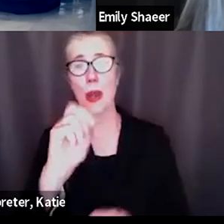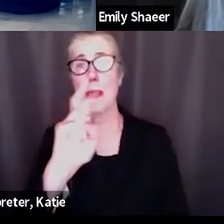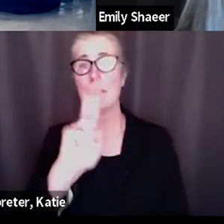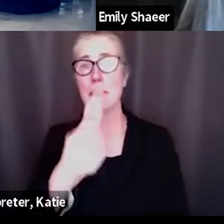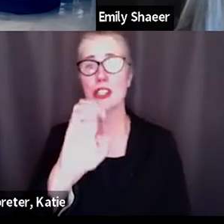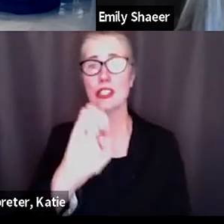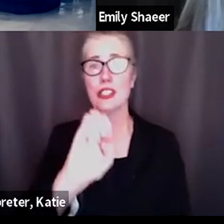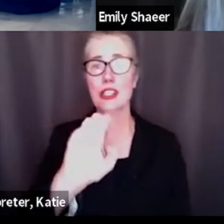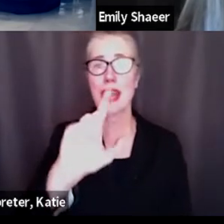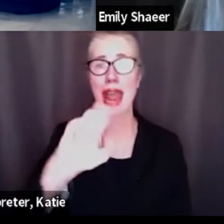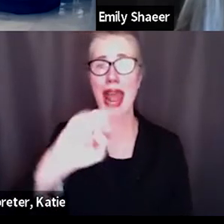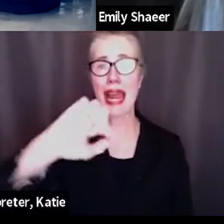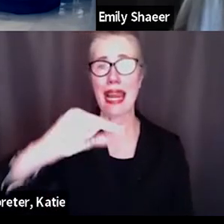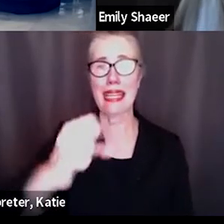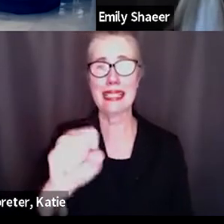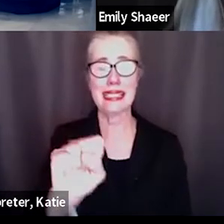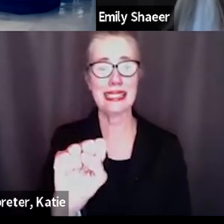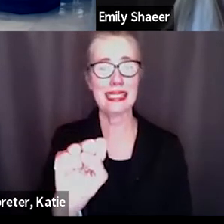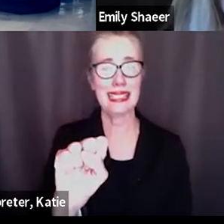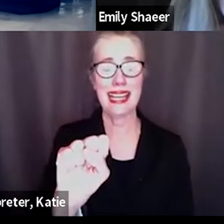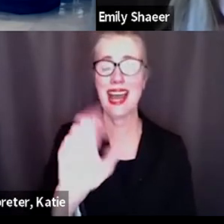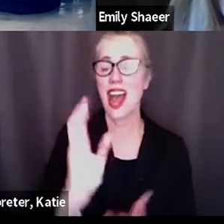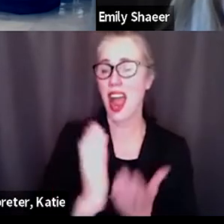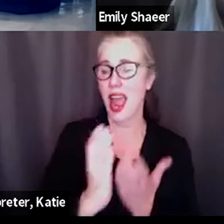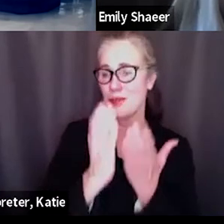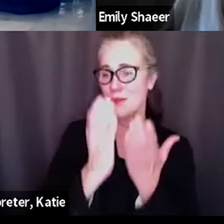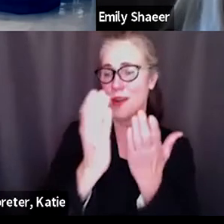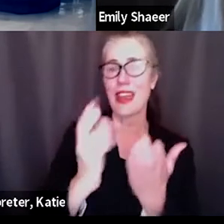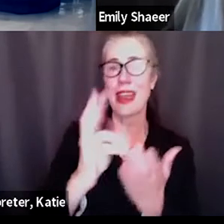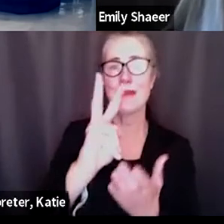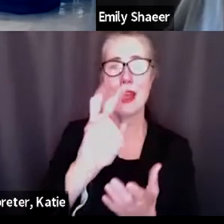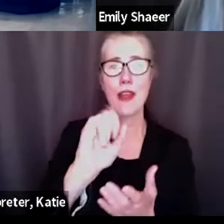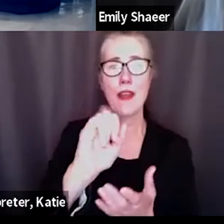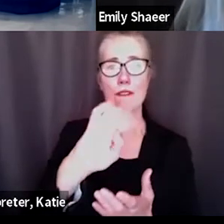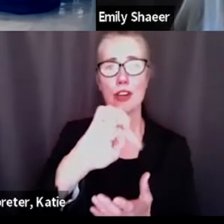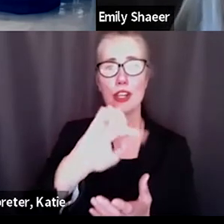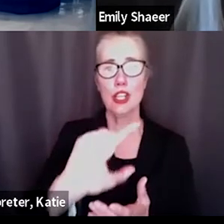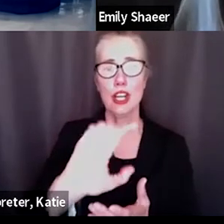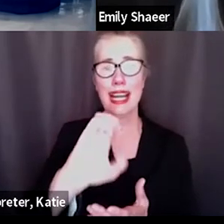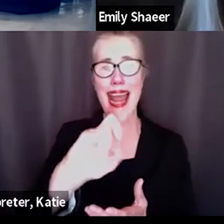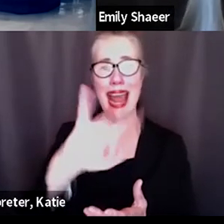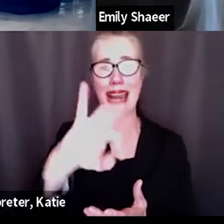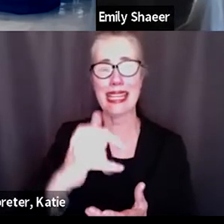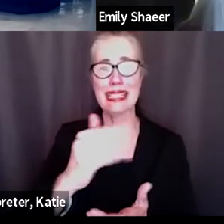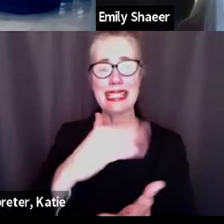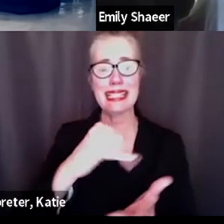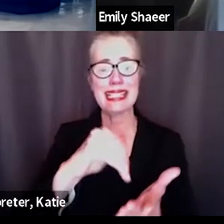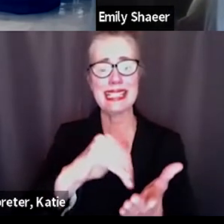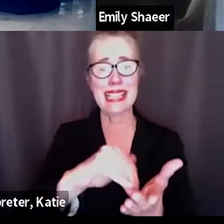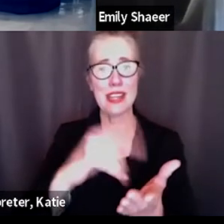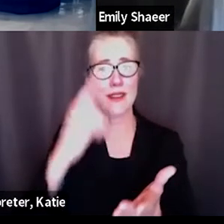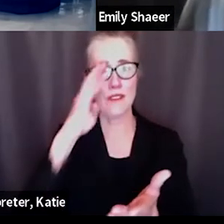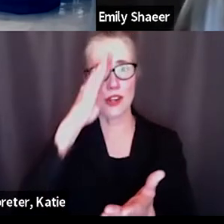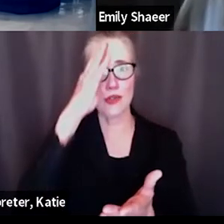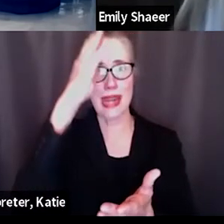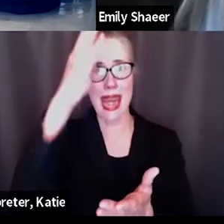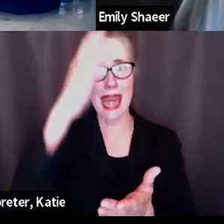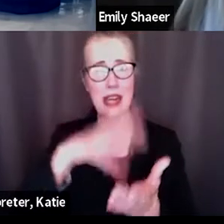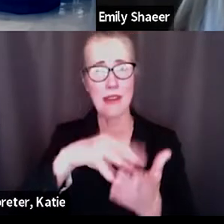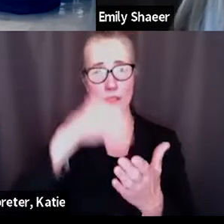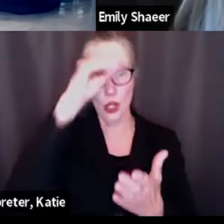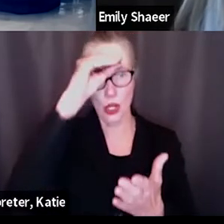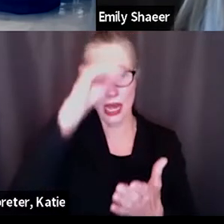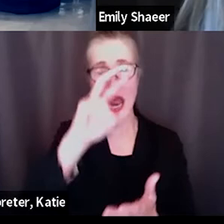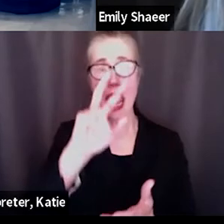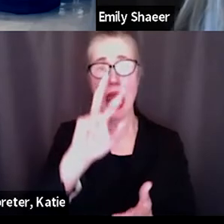miss alvarez i move that we named the virgil illings center for creative learning and the virgil illings